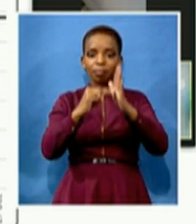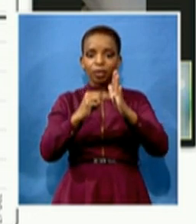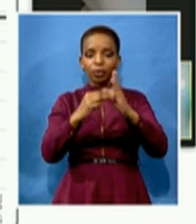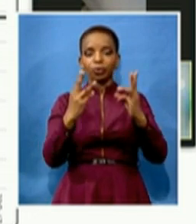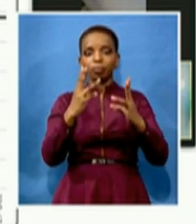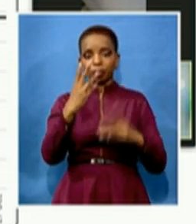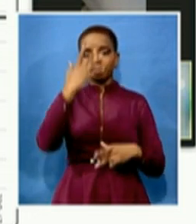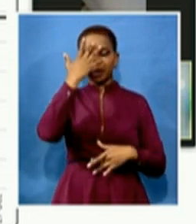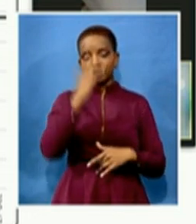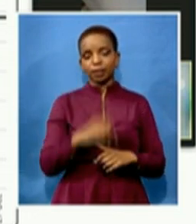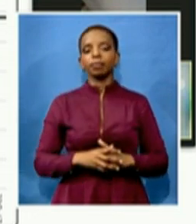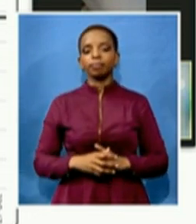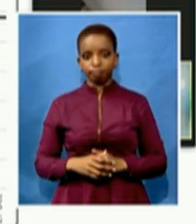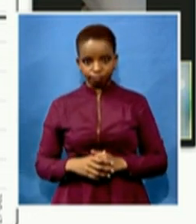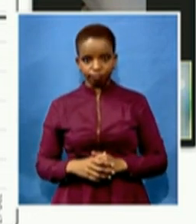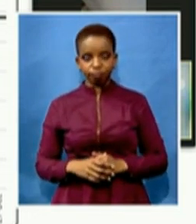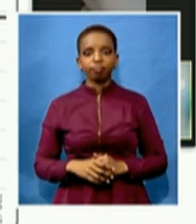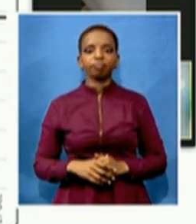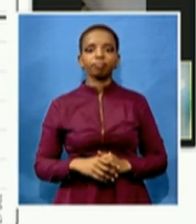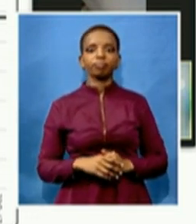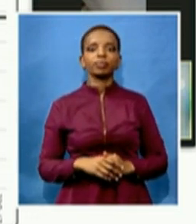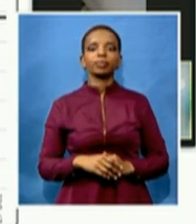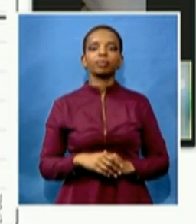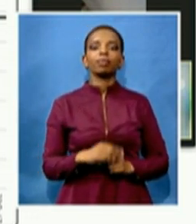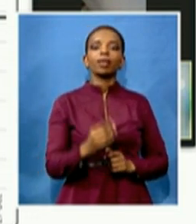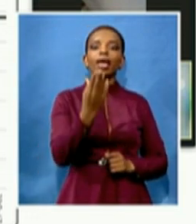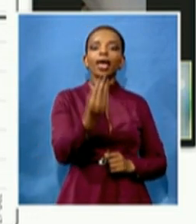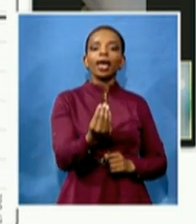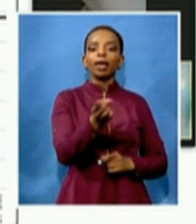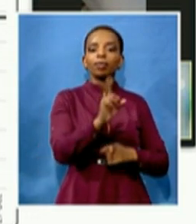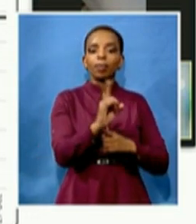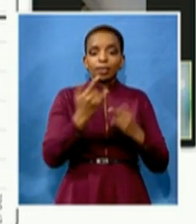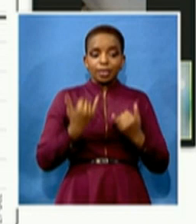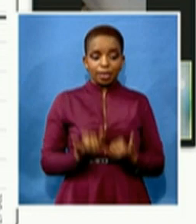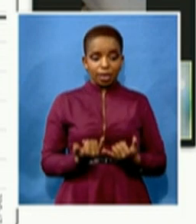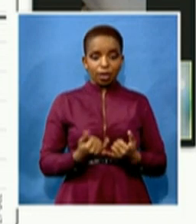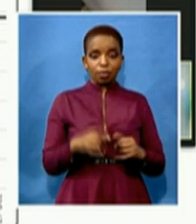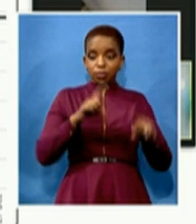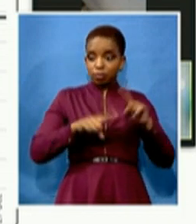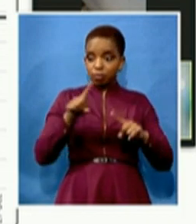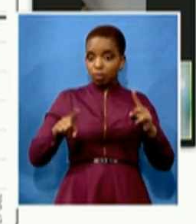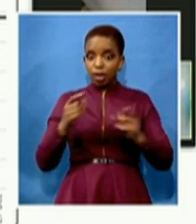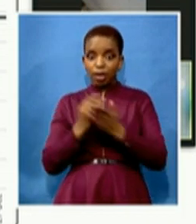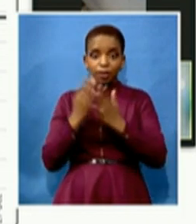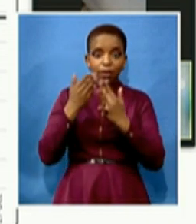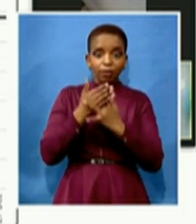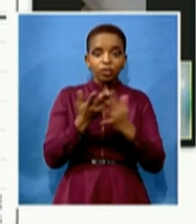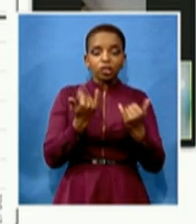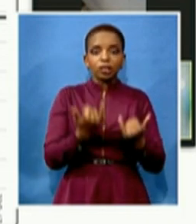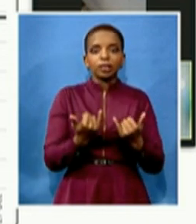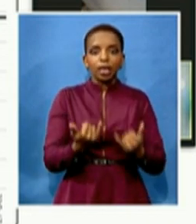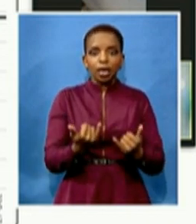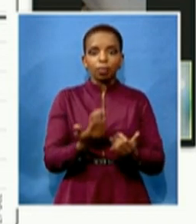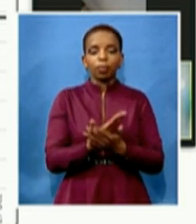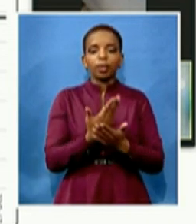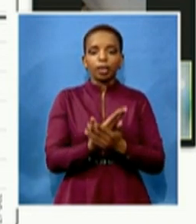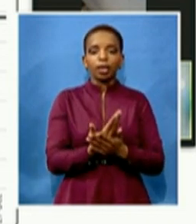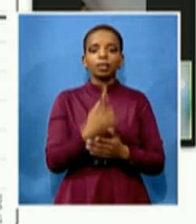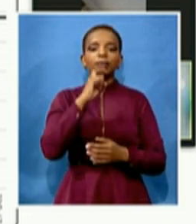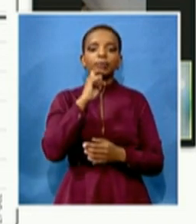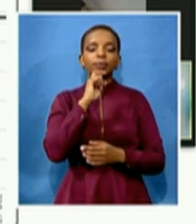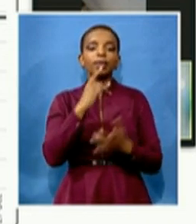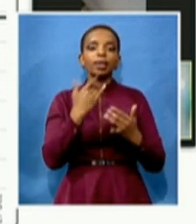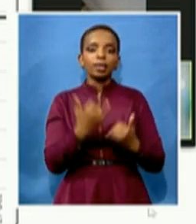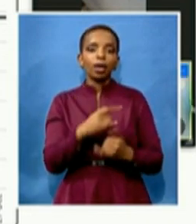various interventions that get applied will, of course, influence these results. And as people abide by various social